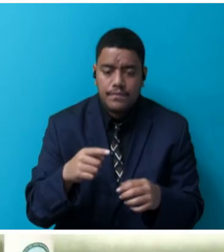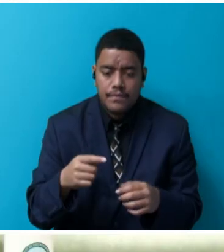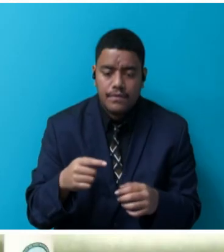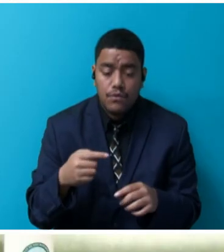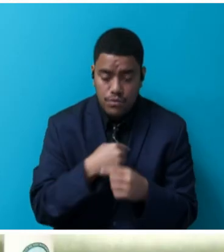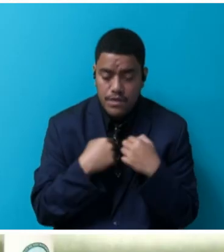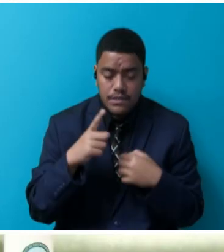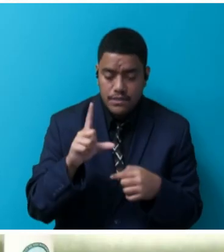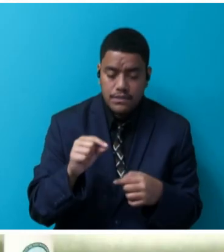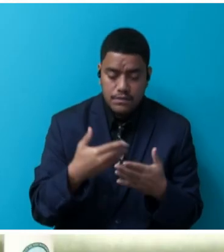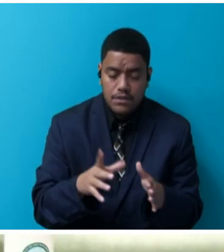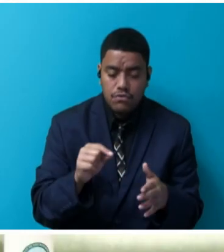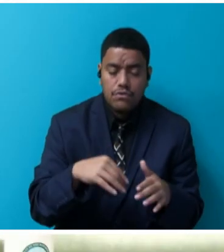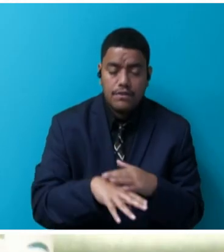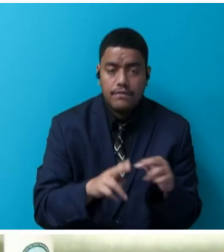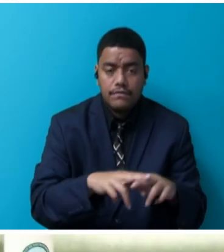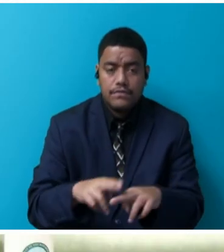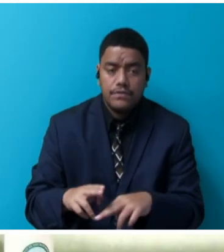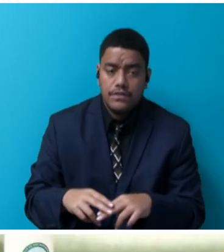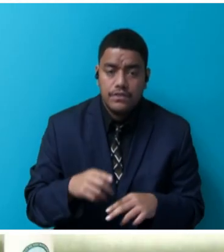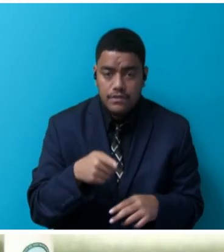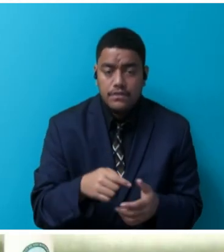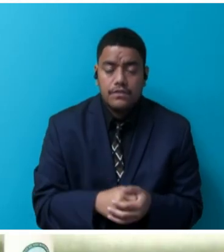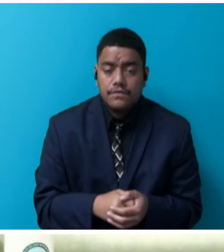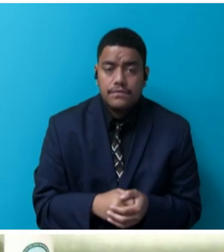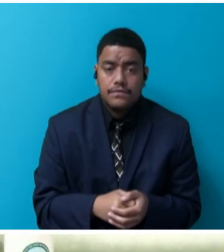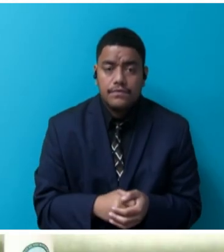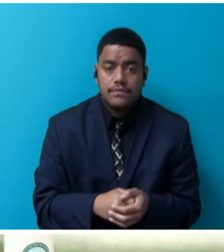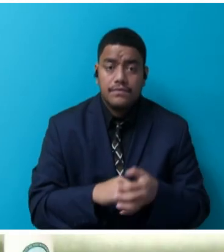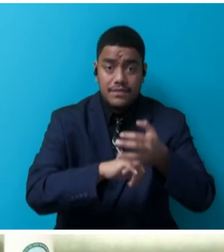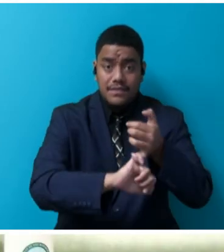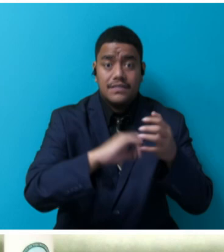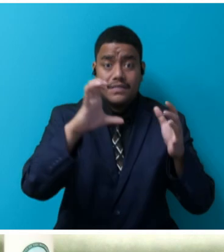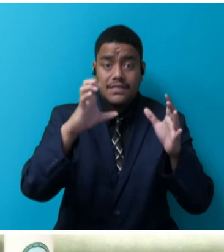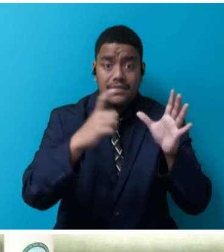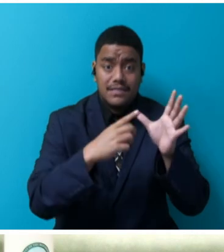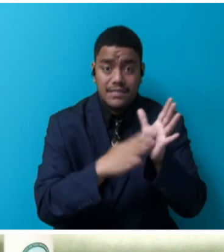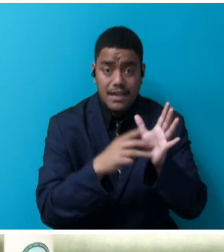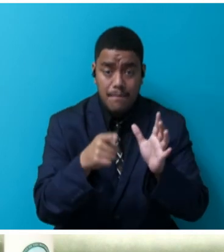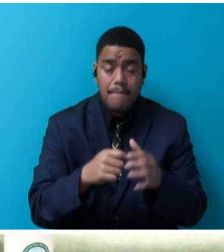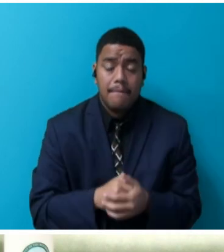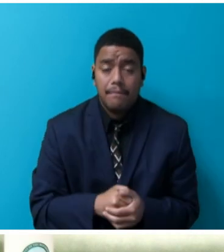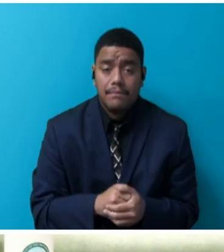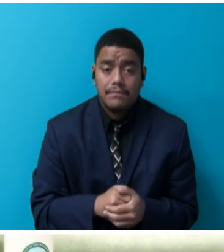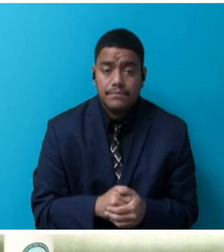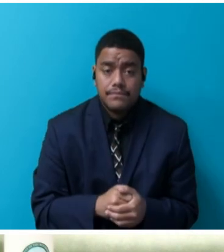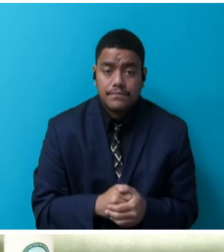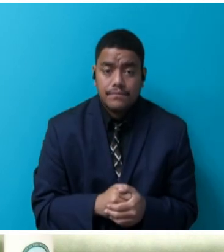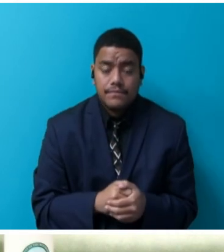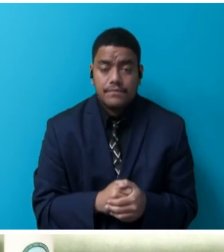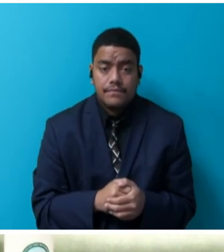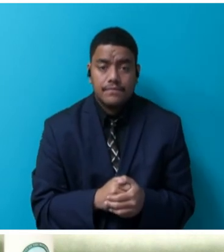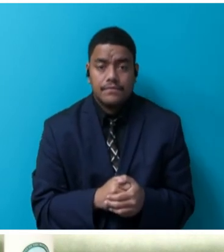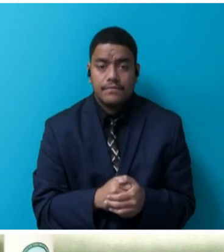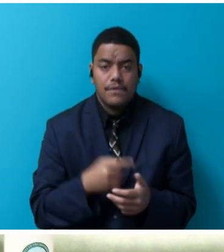Fiji. On the Anti-Scam Task Force, Honourable Speaker, regarding the work of the Anti-Scam Task Force,